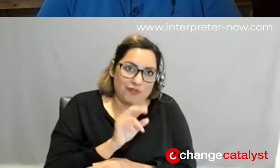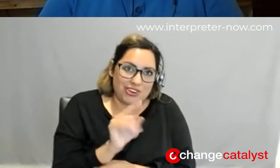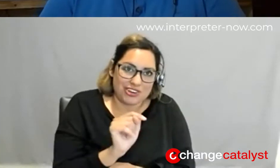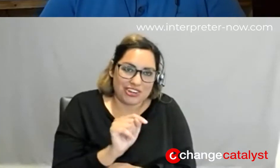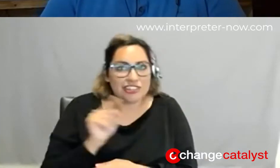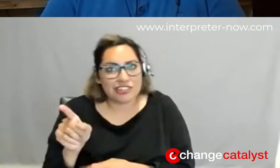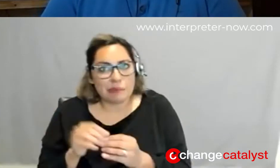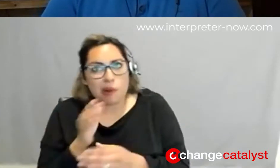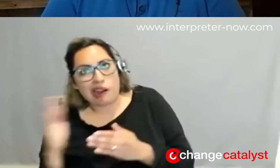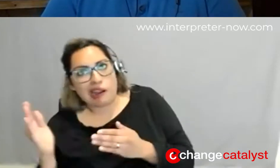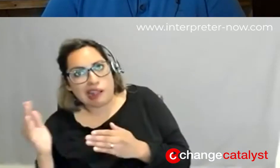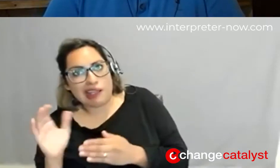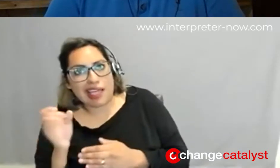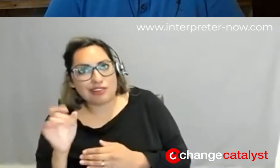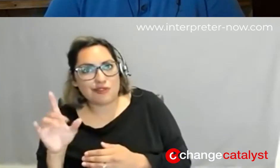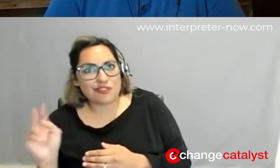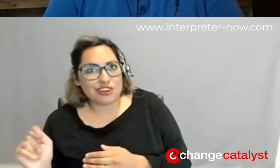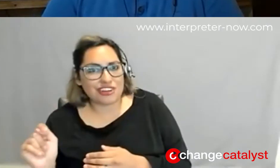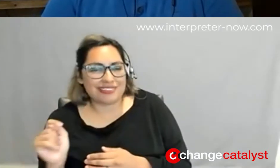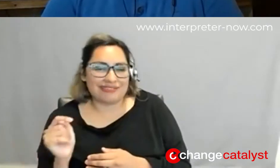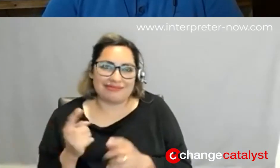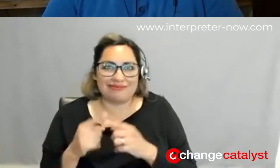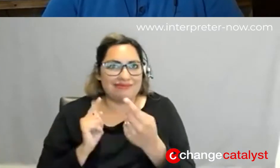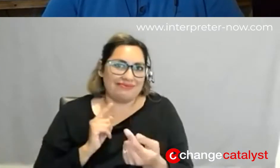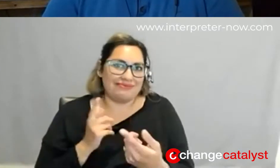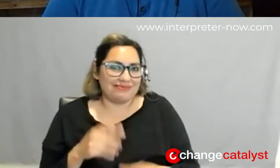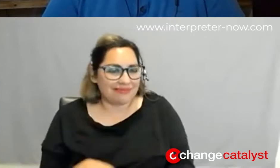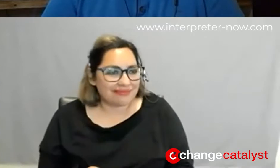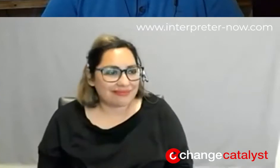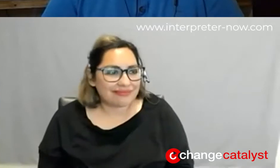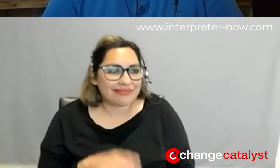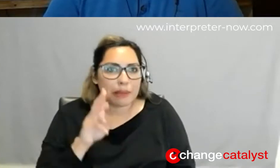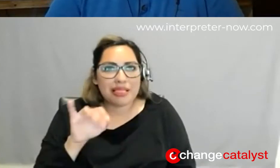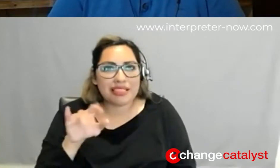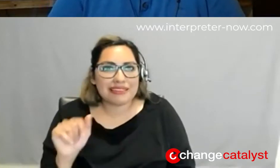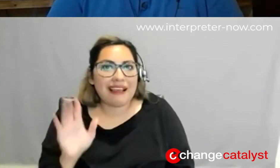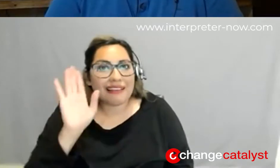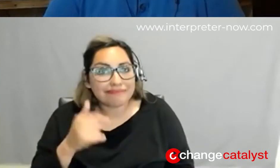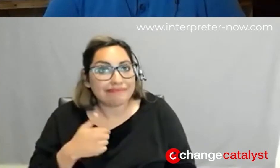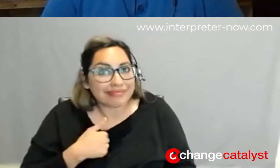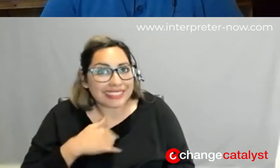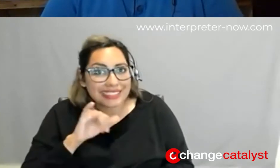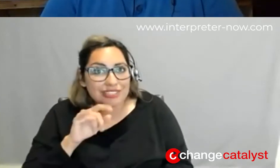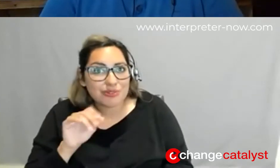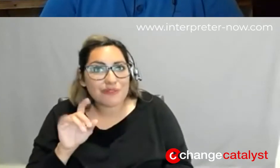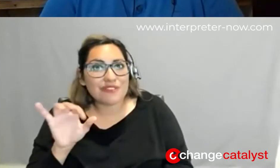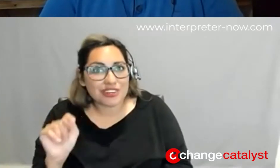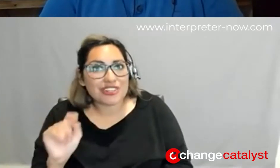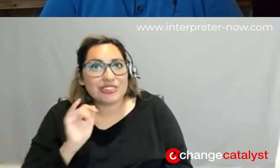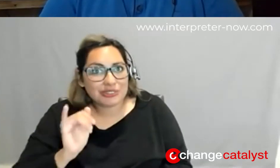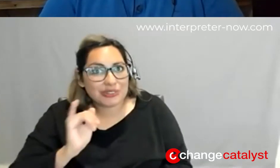is going to be fun there. I love it. I'm an introvert as well. So there we